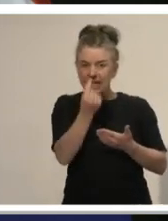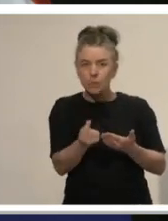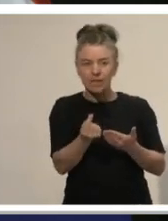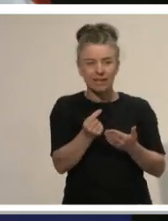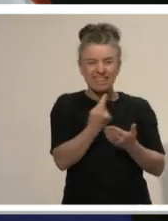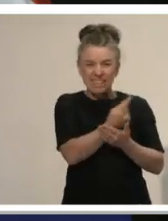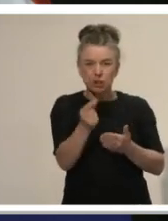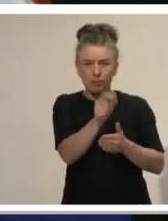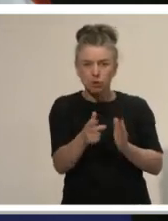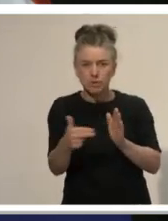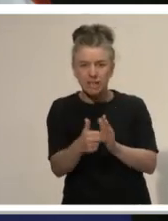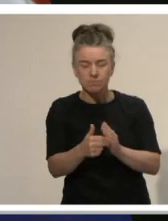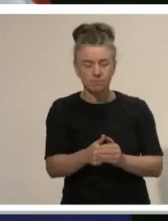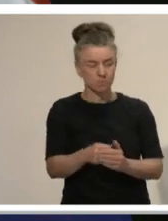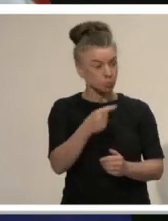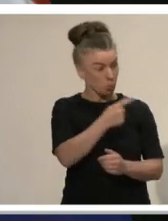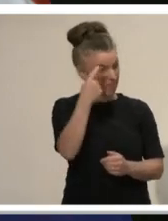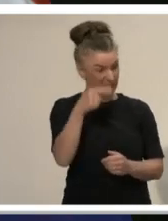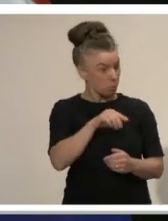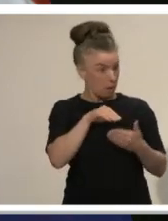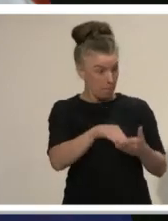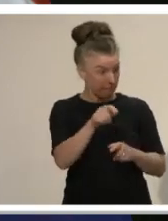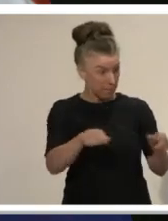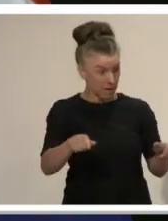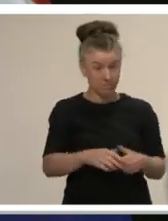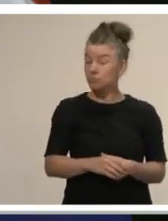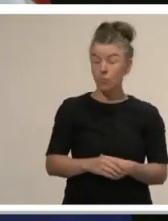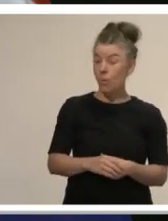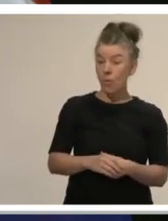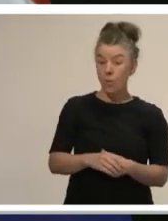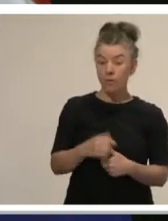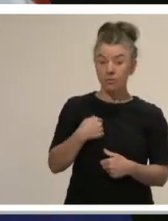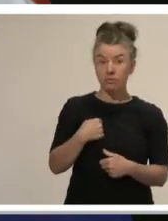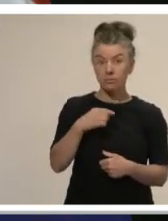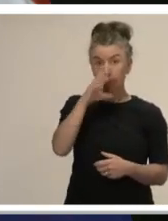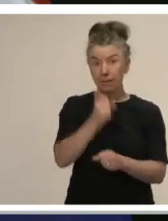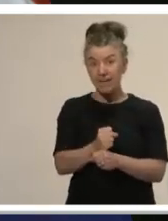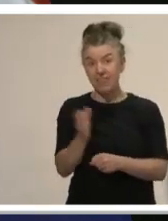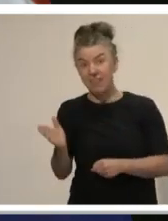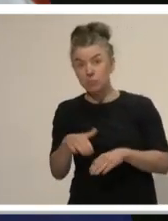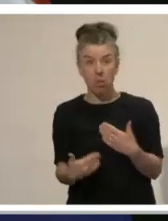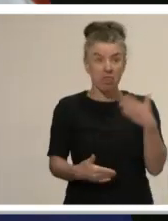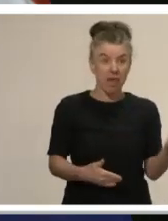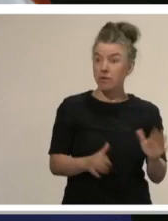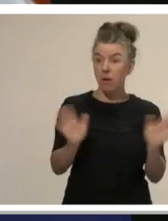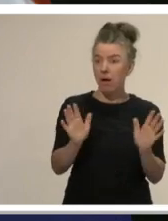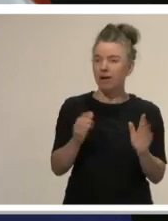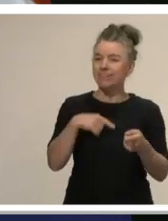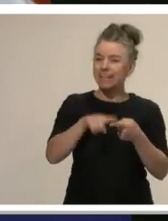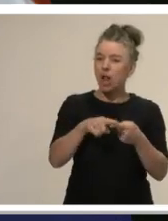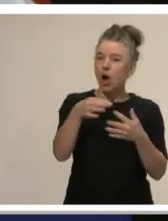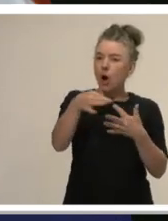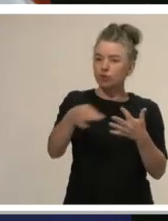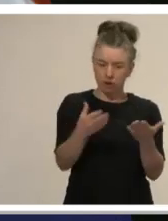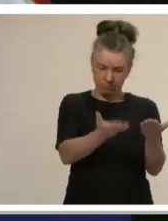to stimulate the economy? No, at this point I'm actually not saying anything specific at all because we are wanting to work through all of the options that